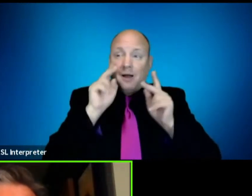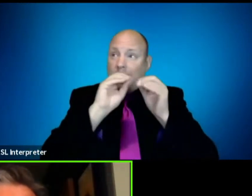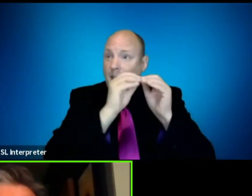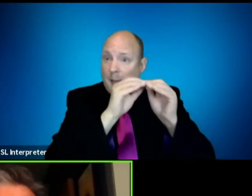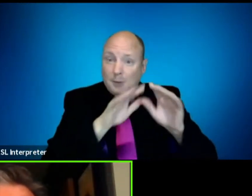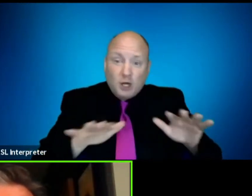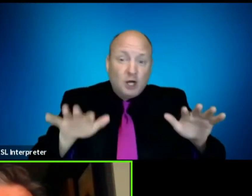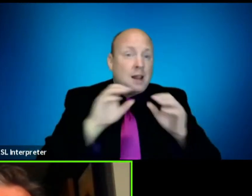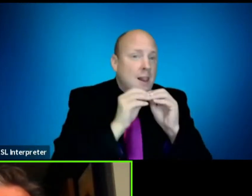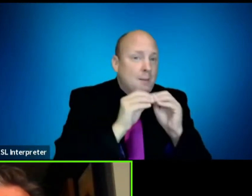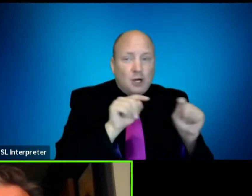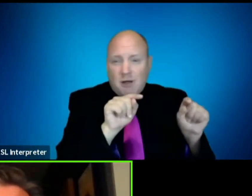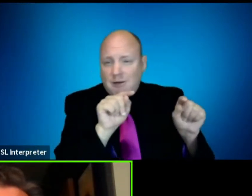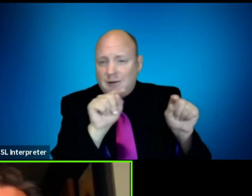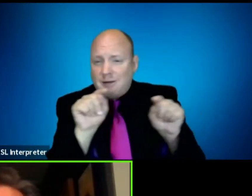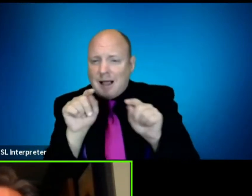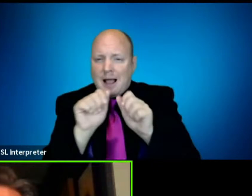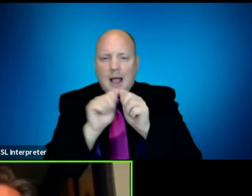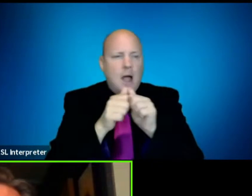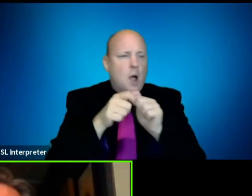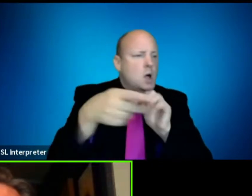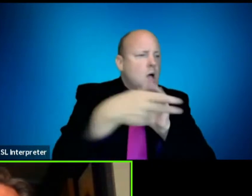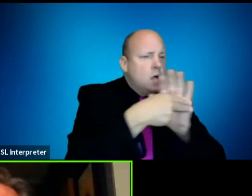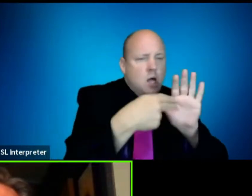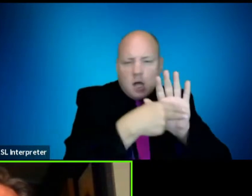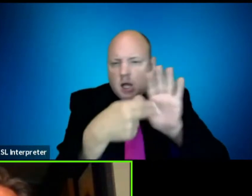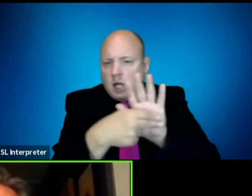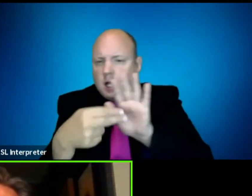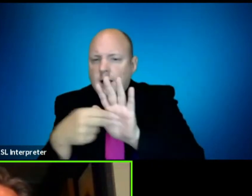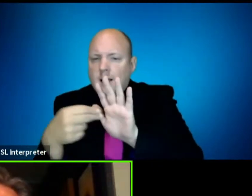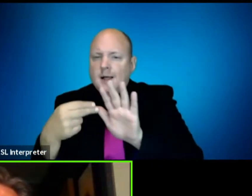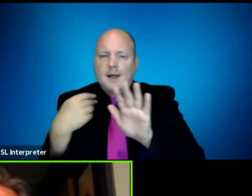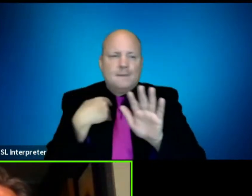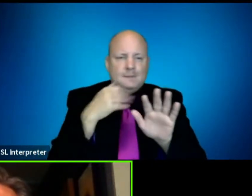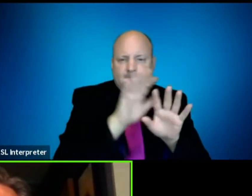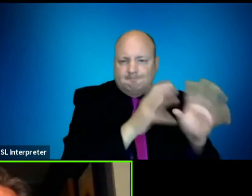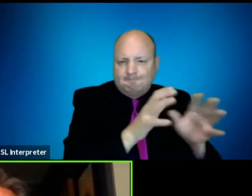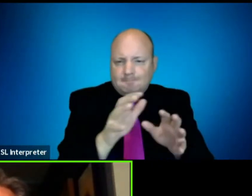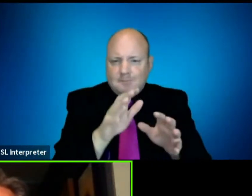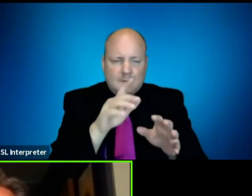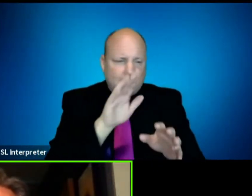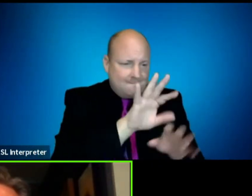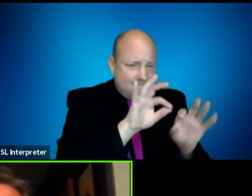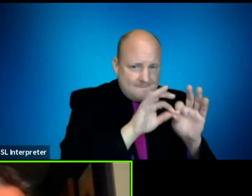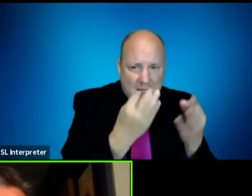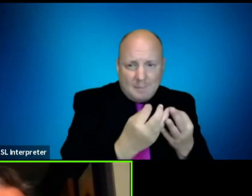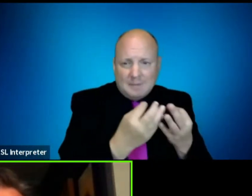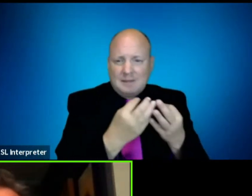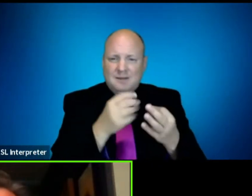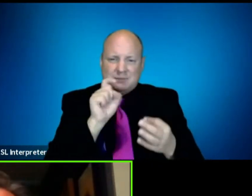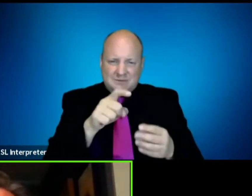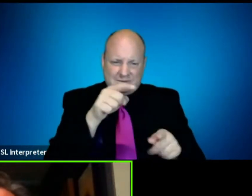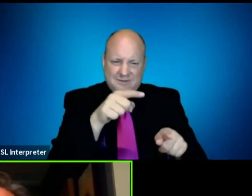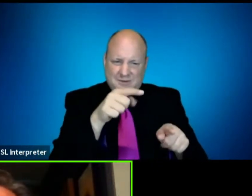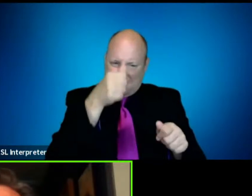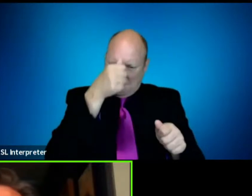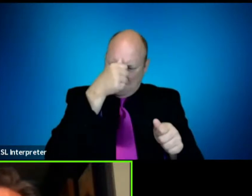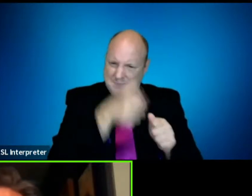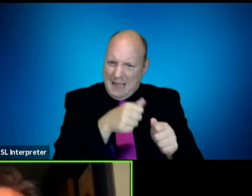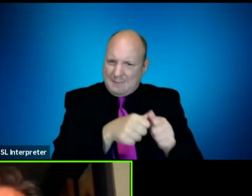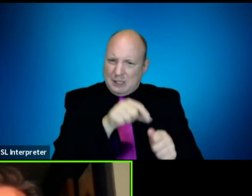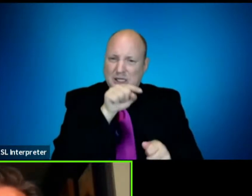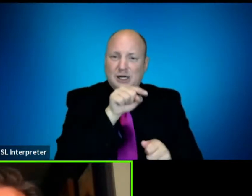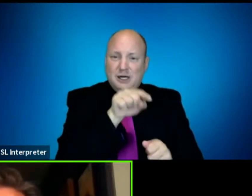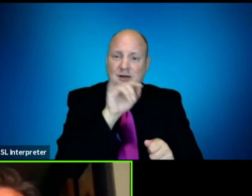can't become numb to it as we report it day after day, that we have to remember all of the grieving families who are out there. As